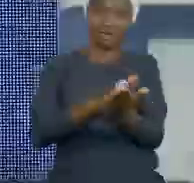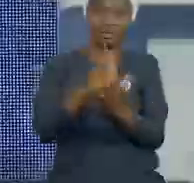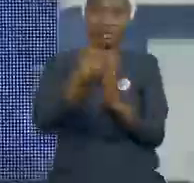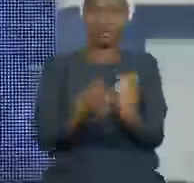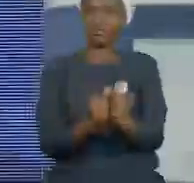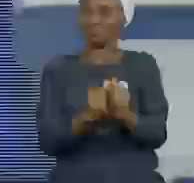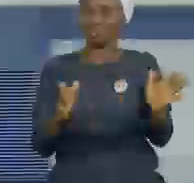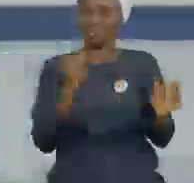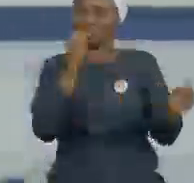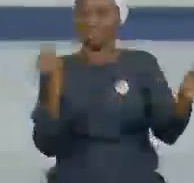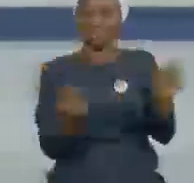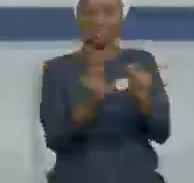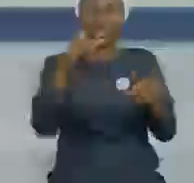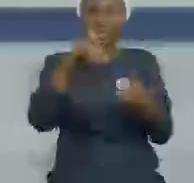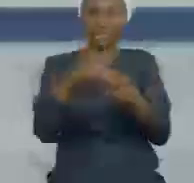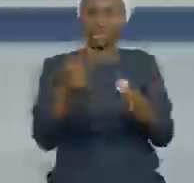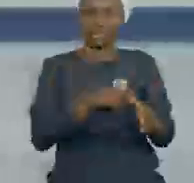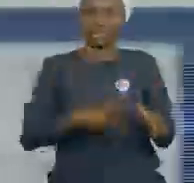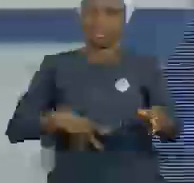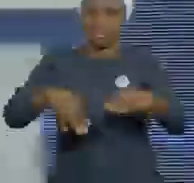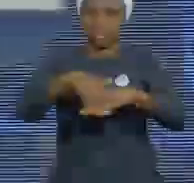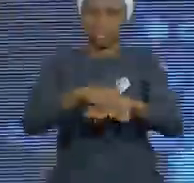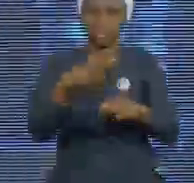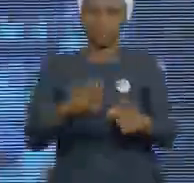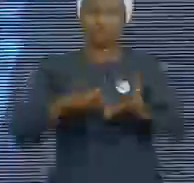retaliation in the kingdom of peace.